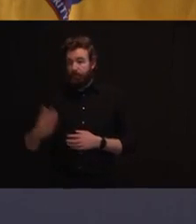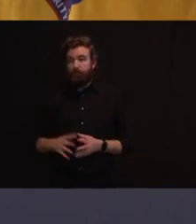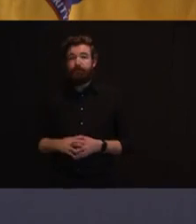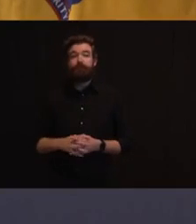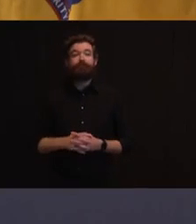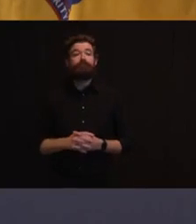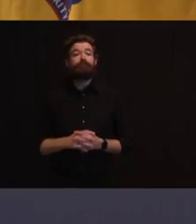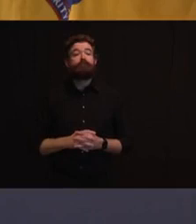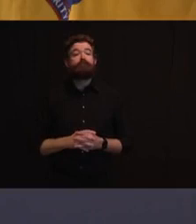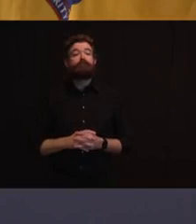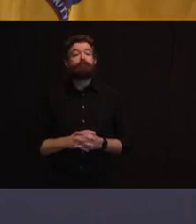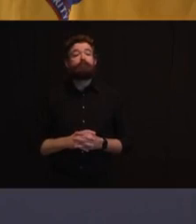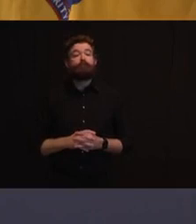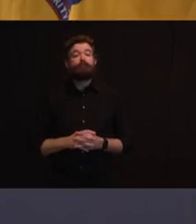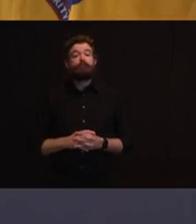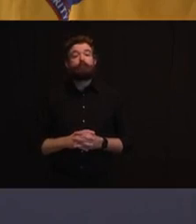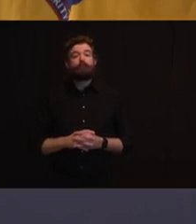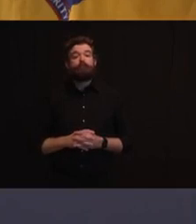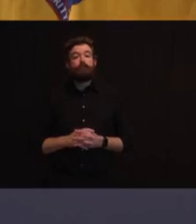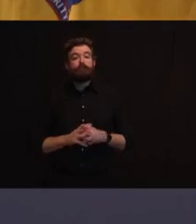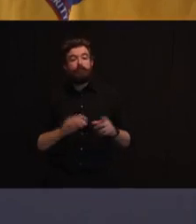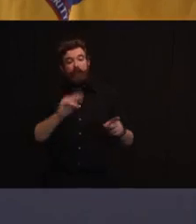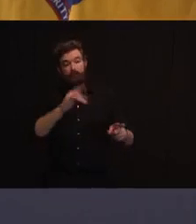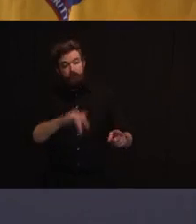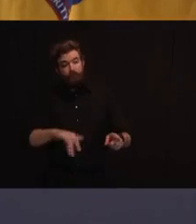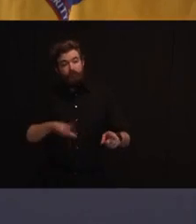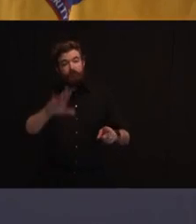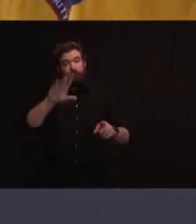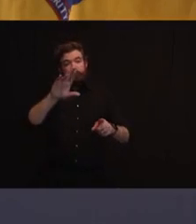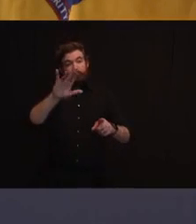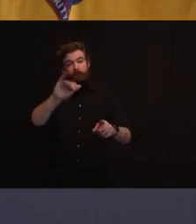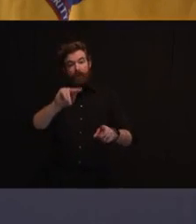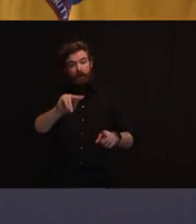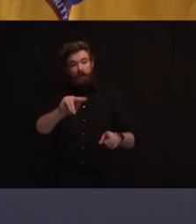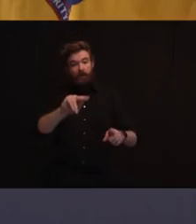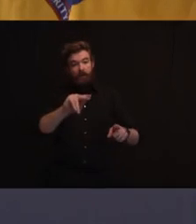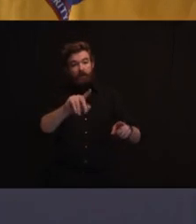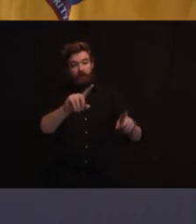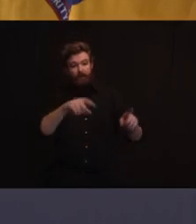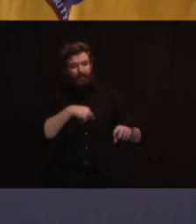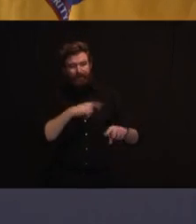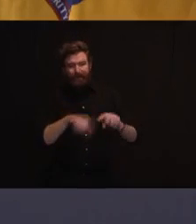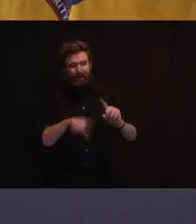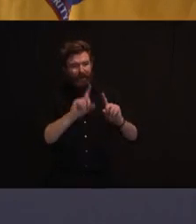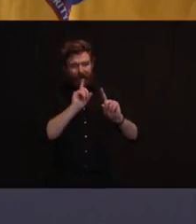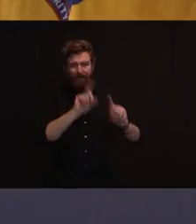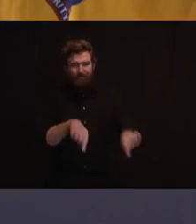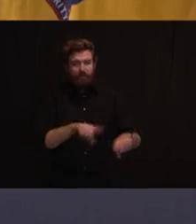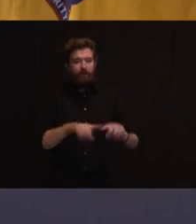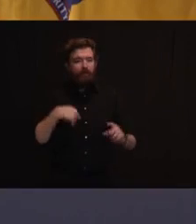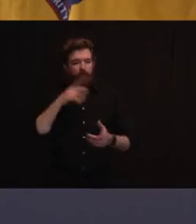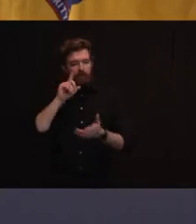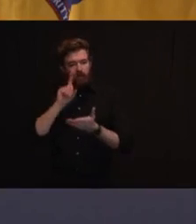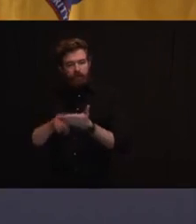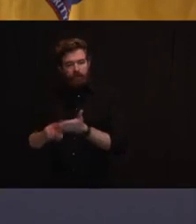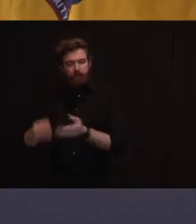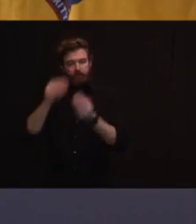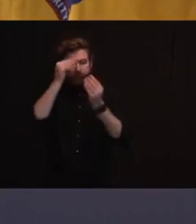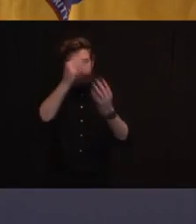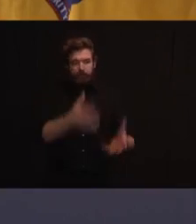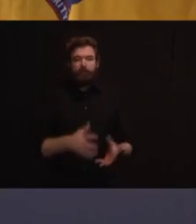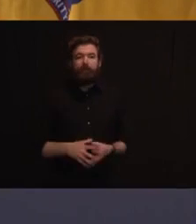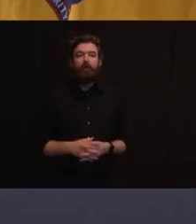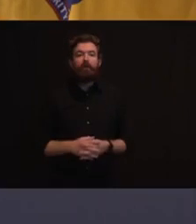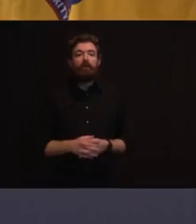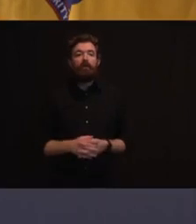you, Brian, on Salem, and you'll help me with that. Again, remote tomorrow, Sunday, Monday. We'll be back here Tuesday at